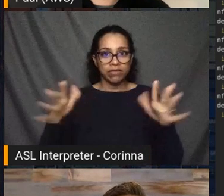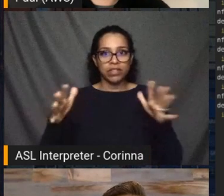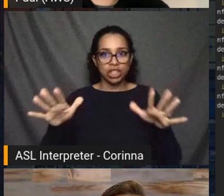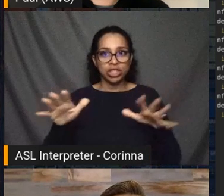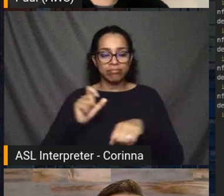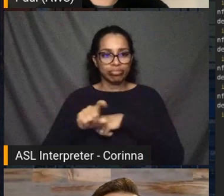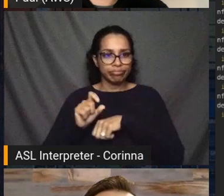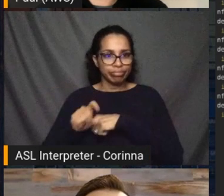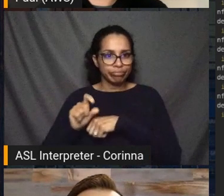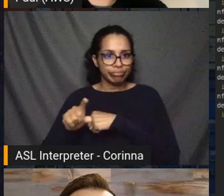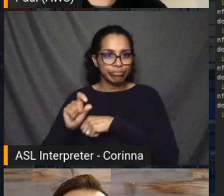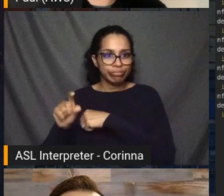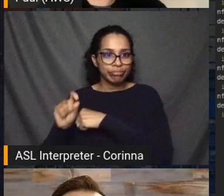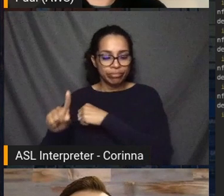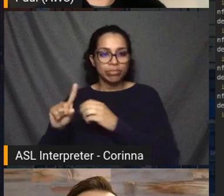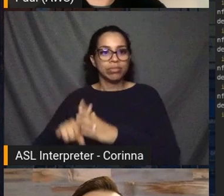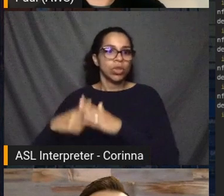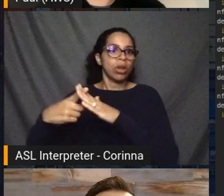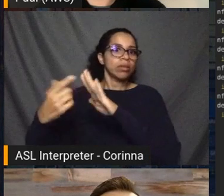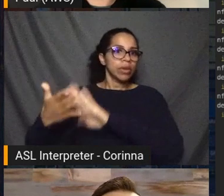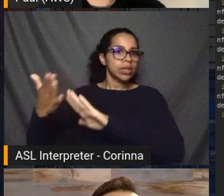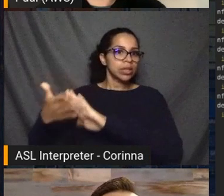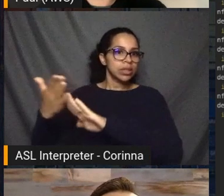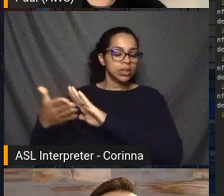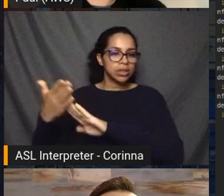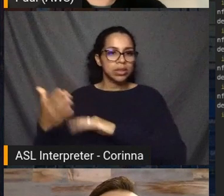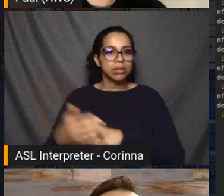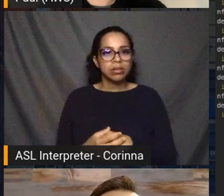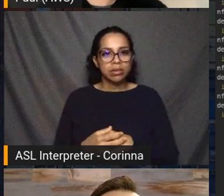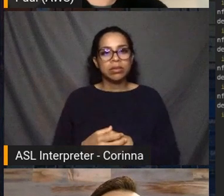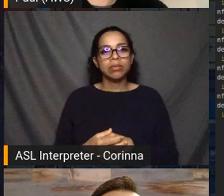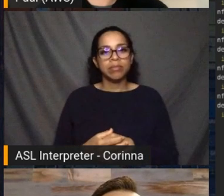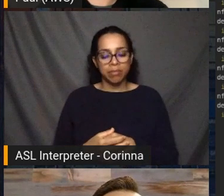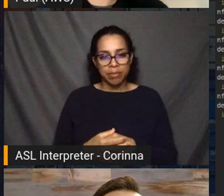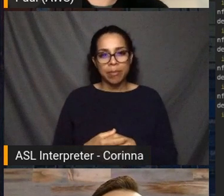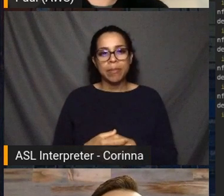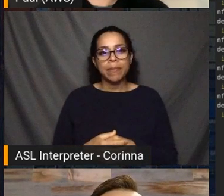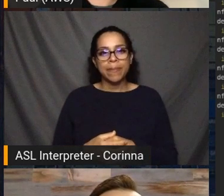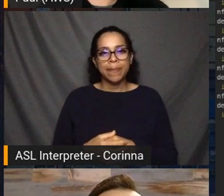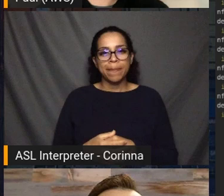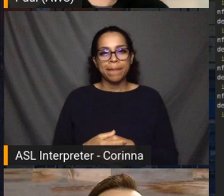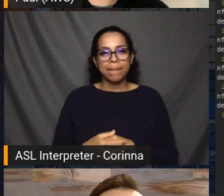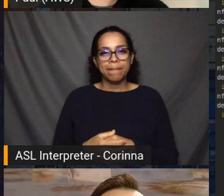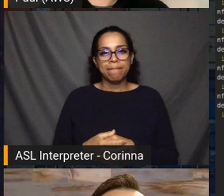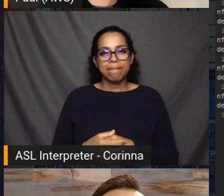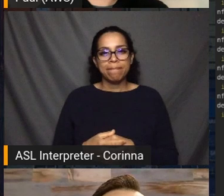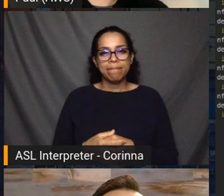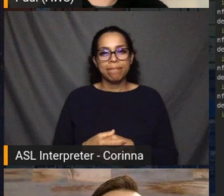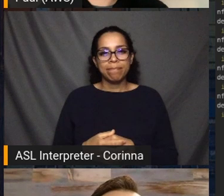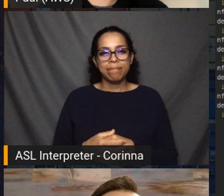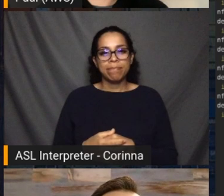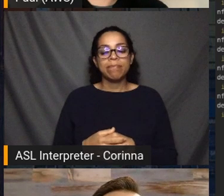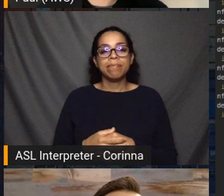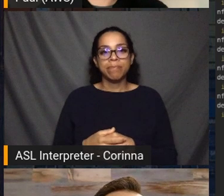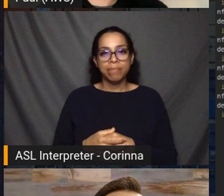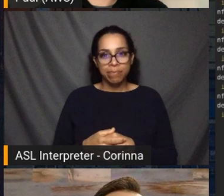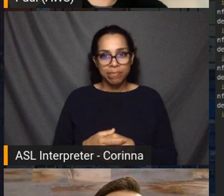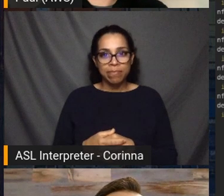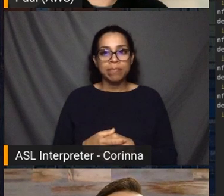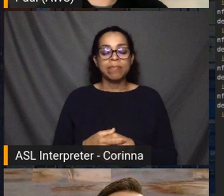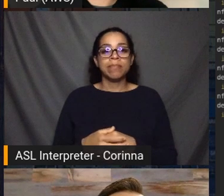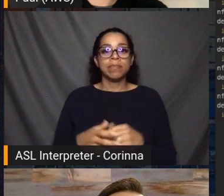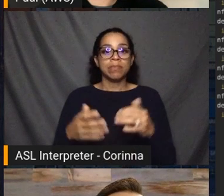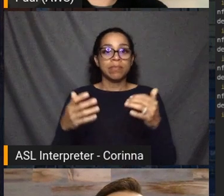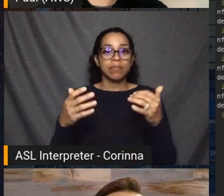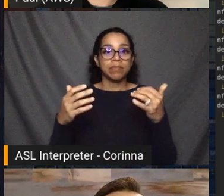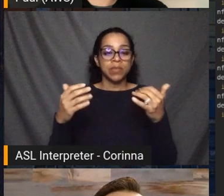a running state. And then after this, let's go back